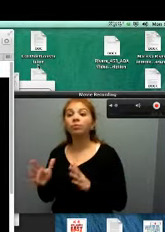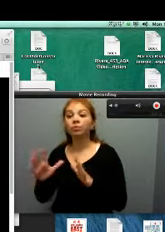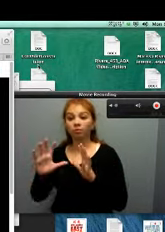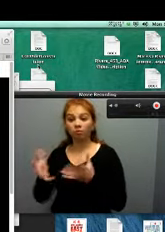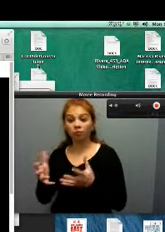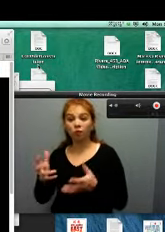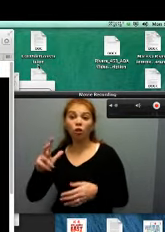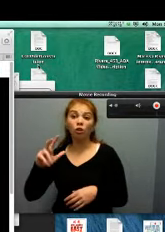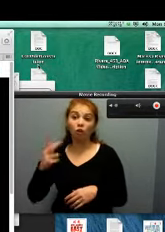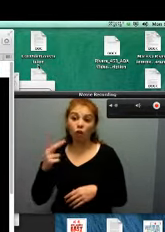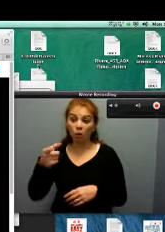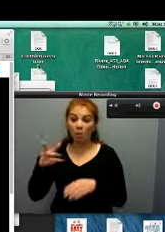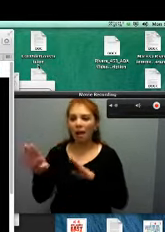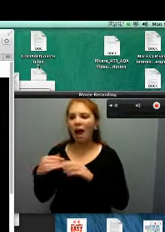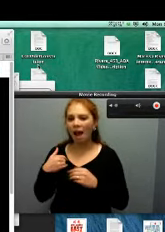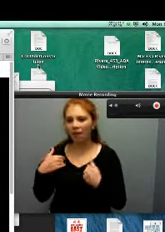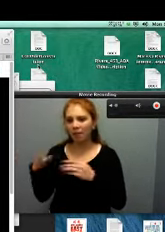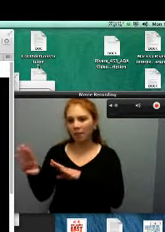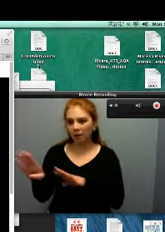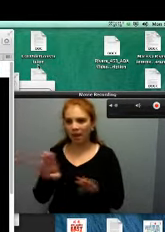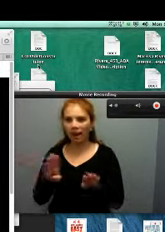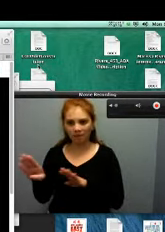Then we have behavior.